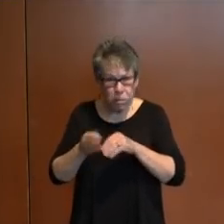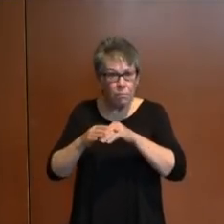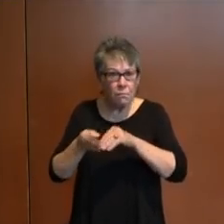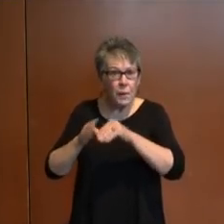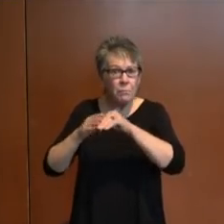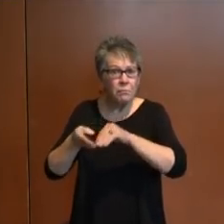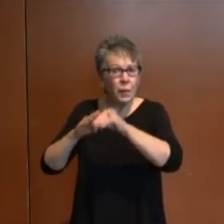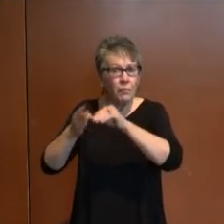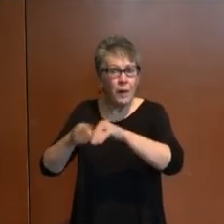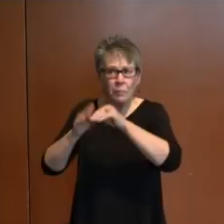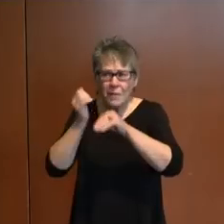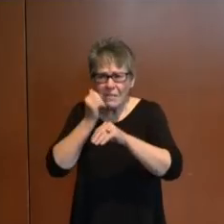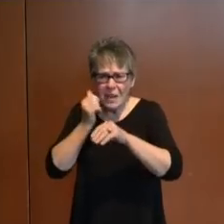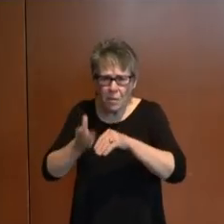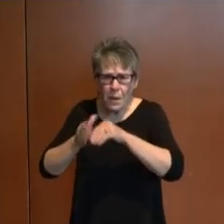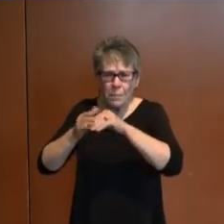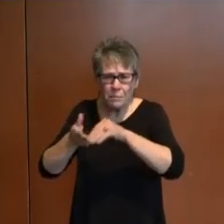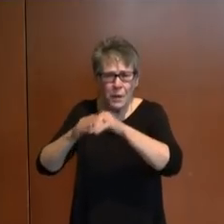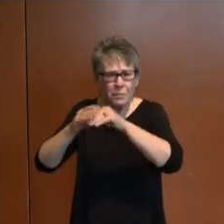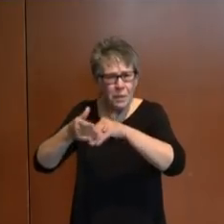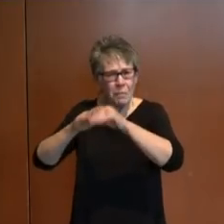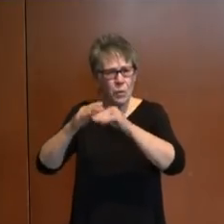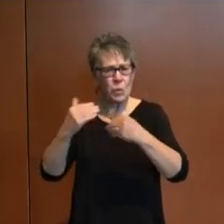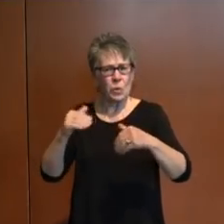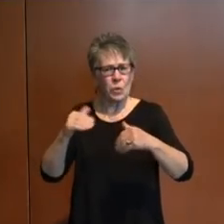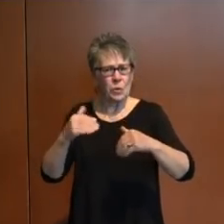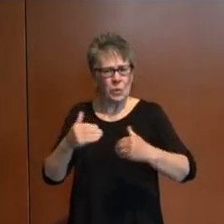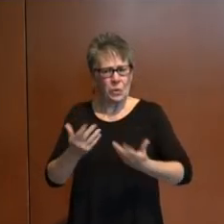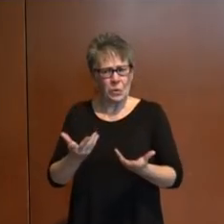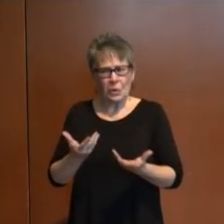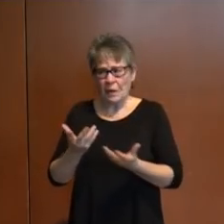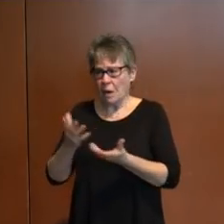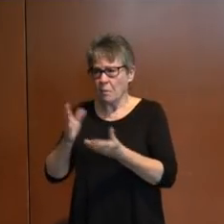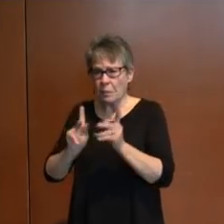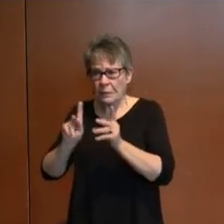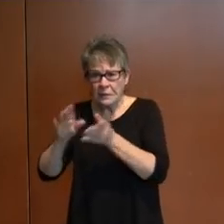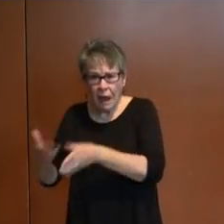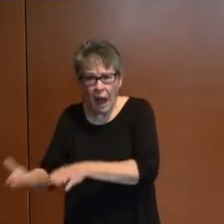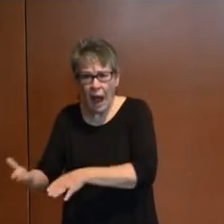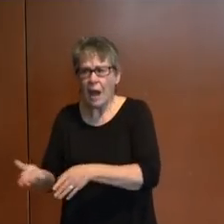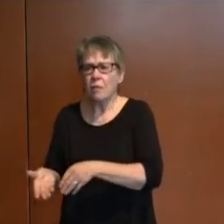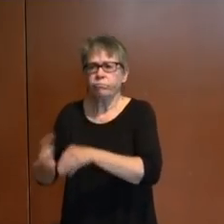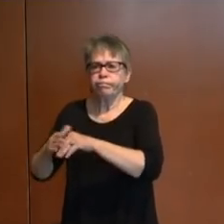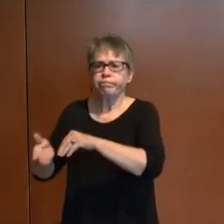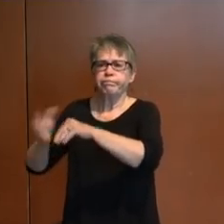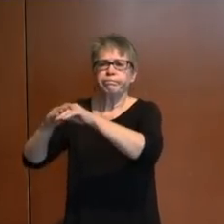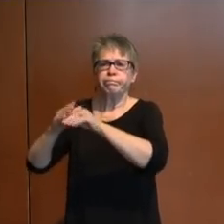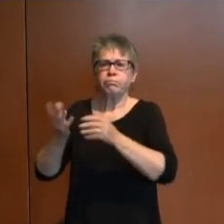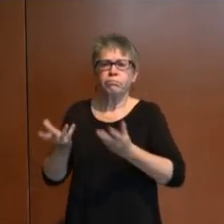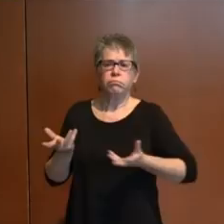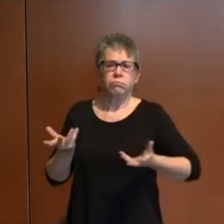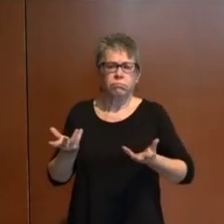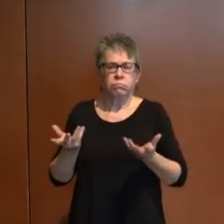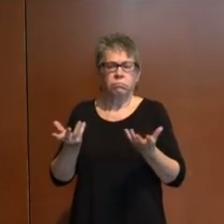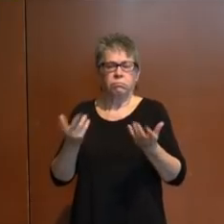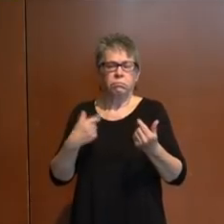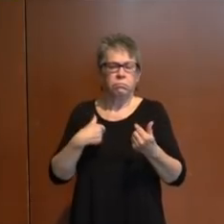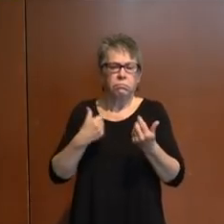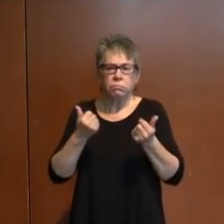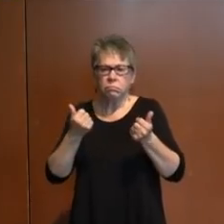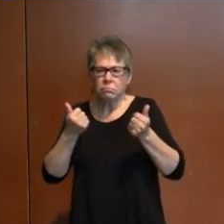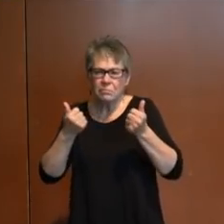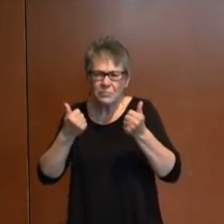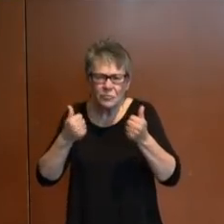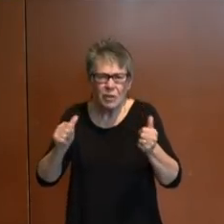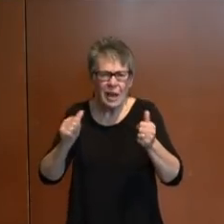lost lives is going up. Our job is to fight fiercely with unlimited resources to save as many of